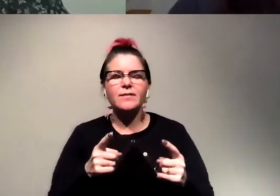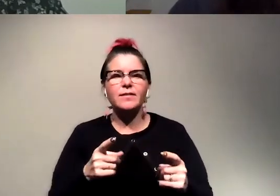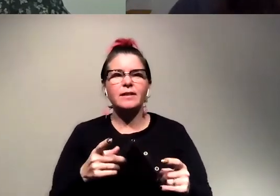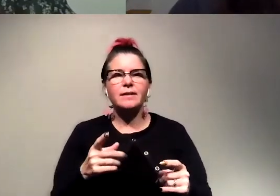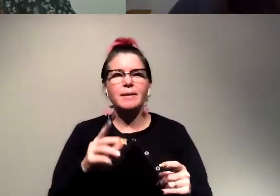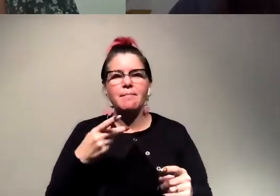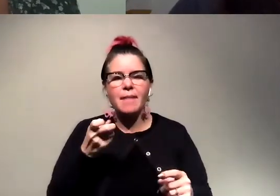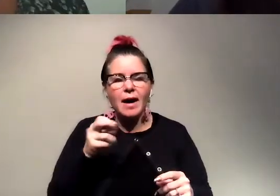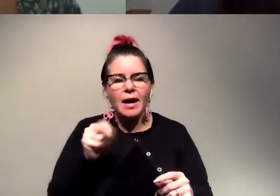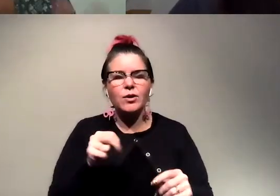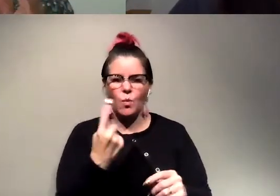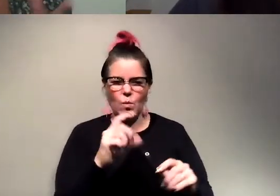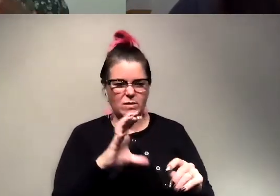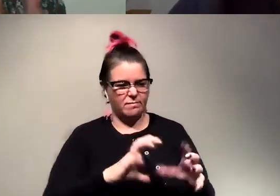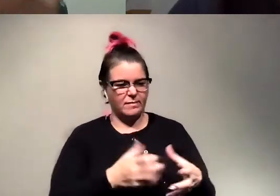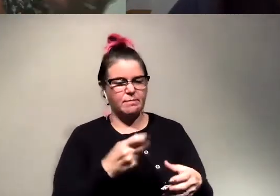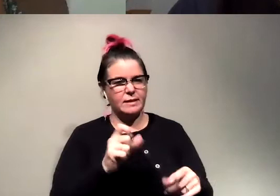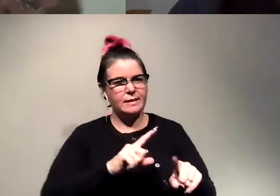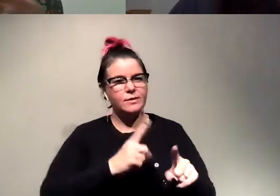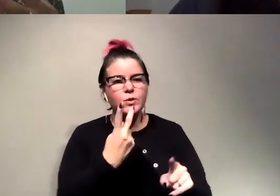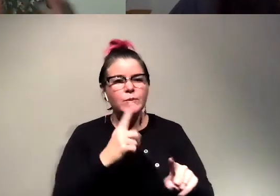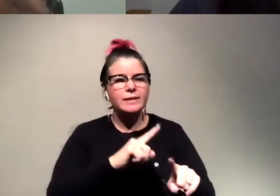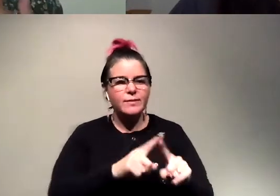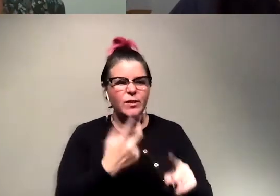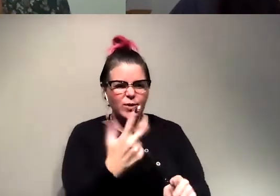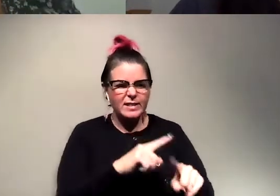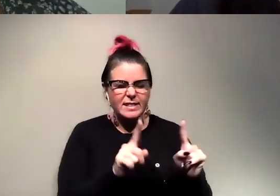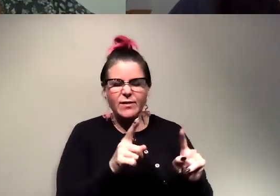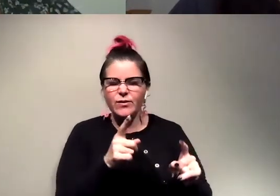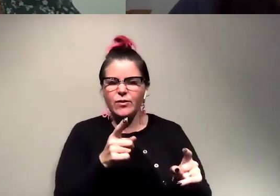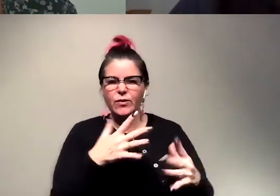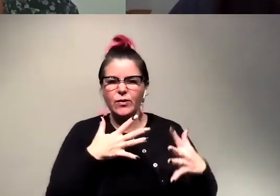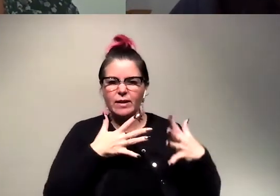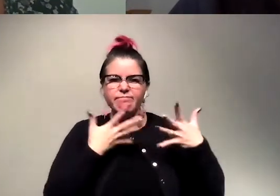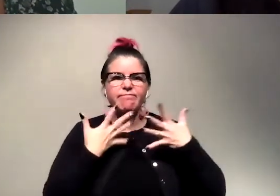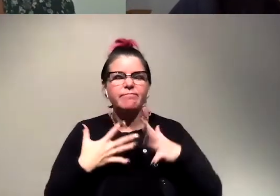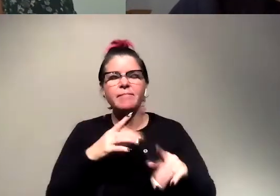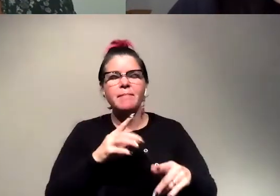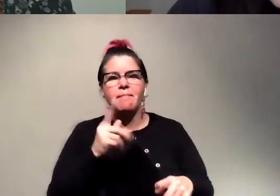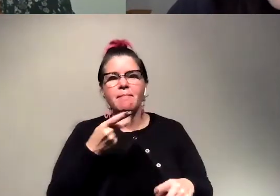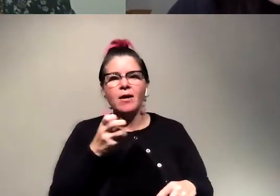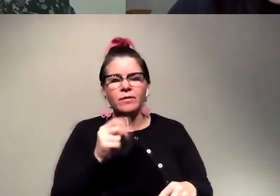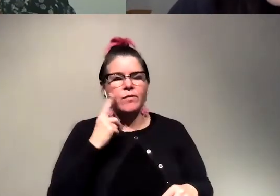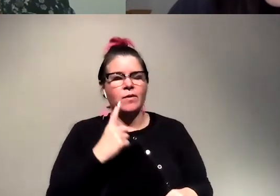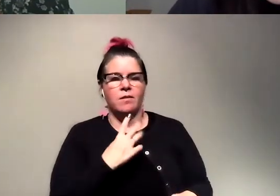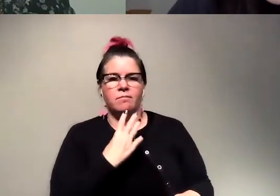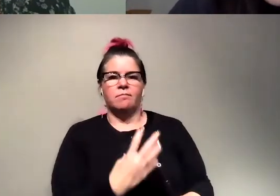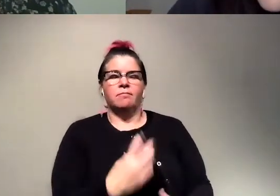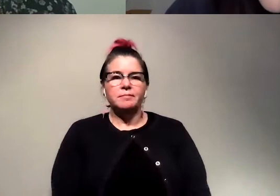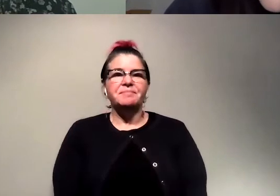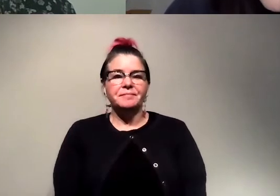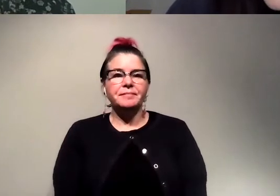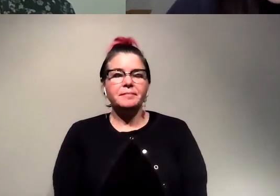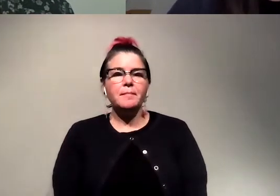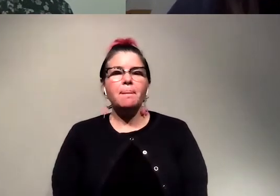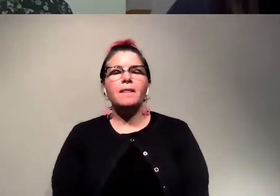one species, they have two or three different patterns for their dewlap. That's really cool. So Benjamin